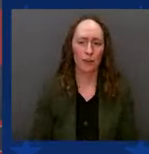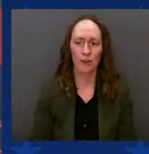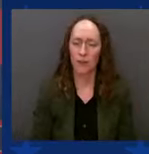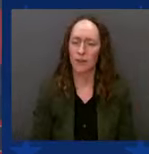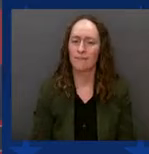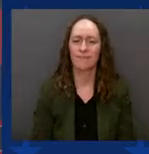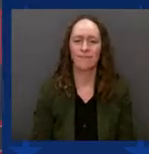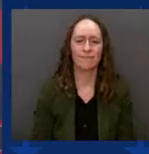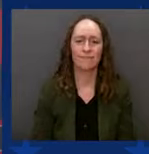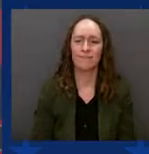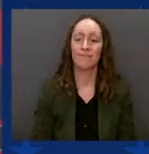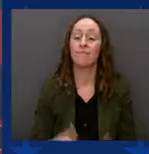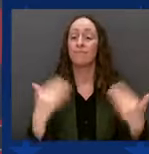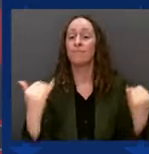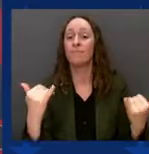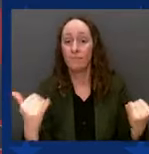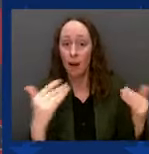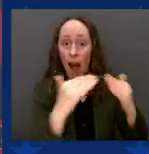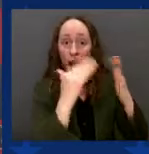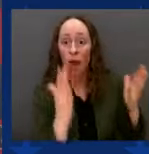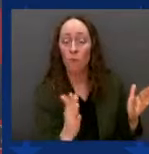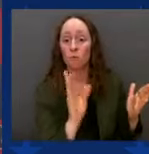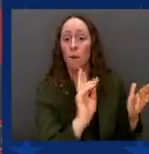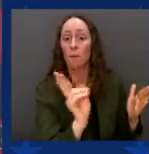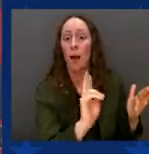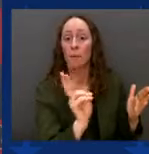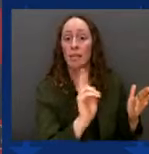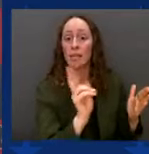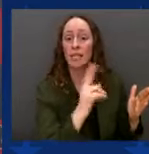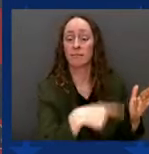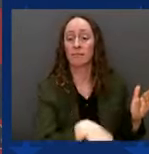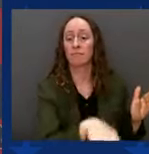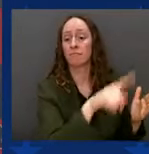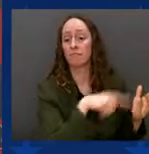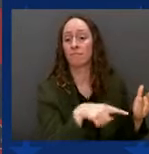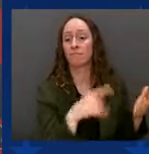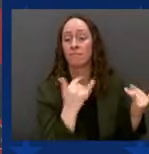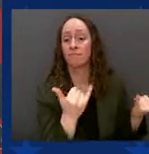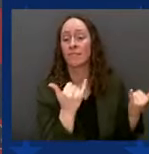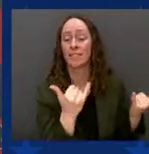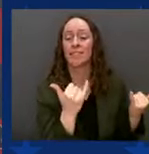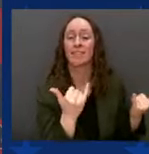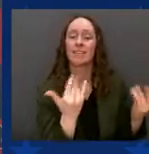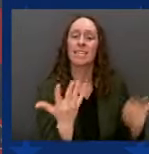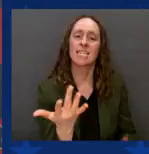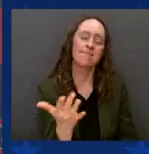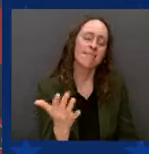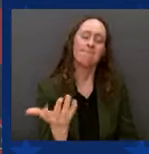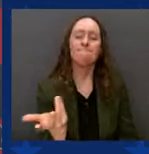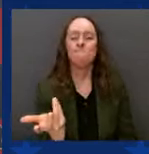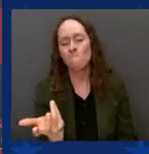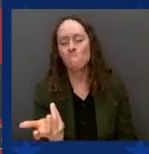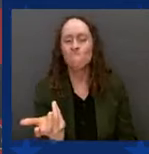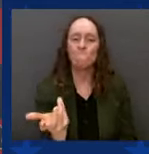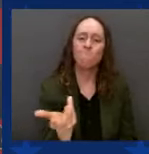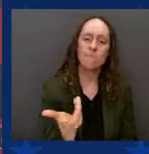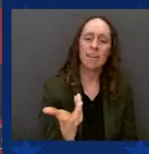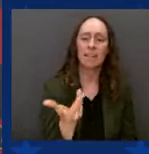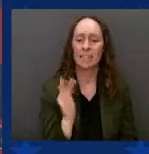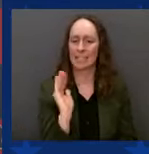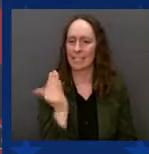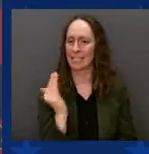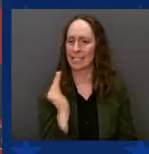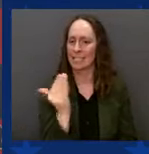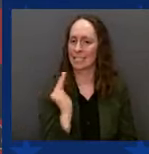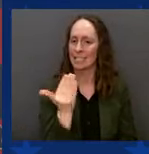that cooperation may have come to an end. That's why I talk about the MAGA Republicans. This is not your father's Republican Party, as I said